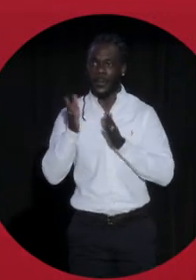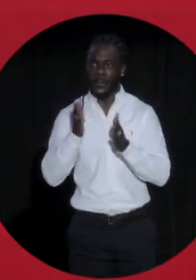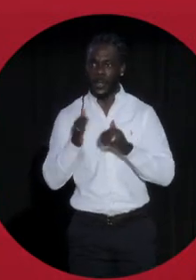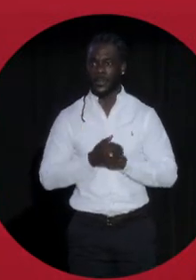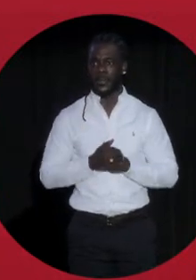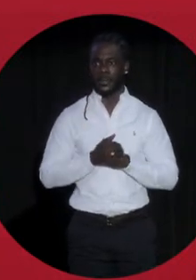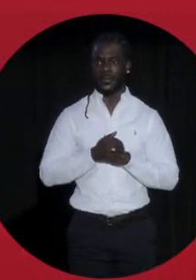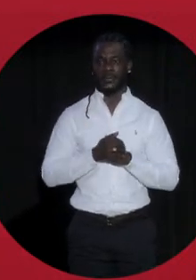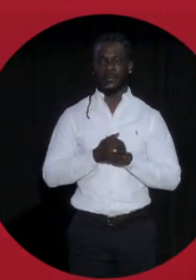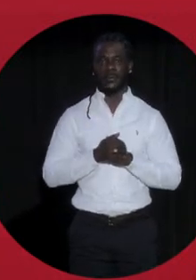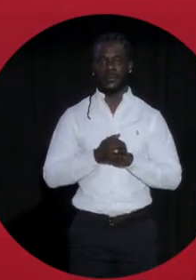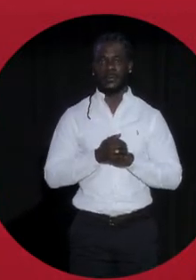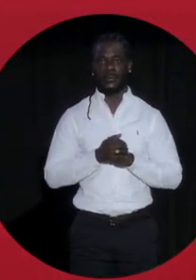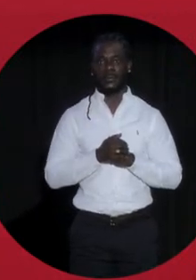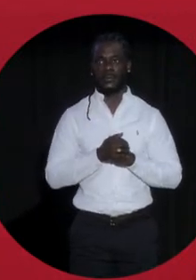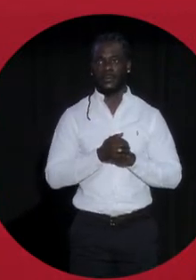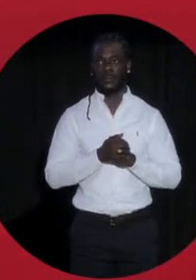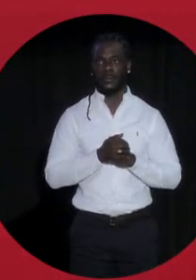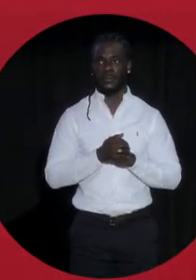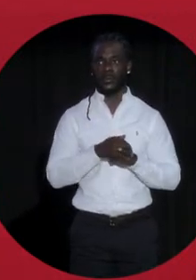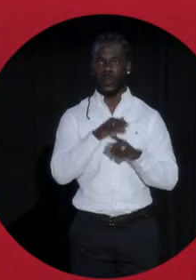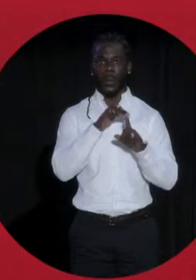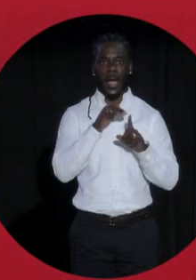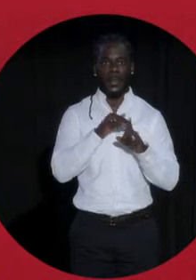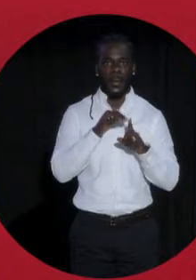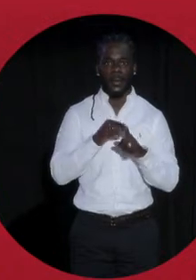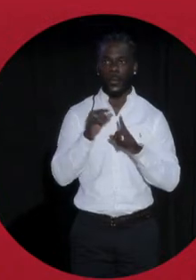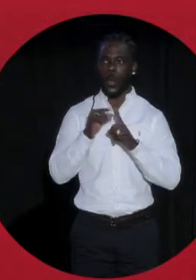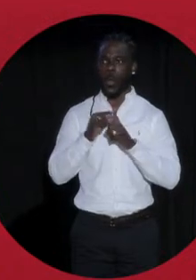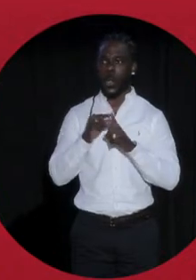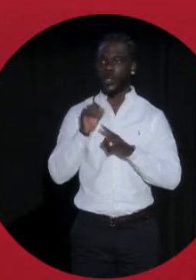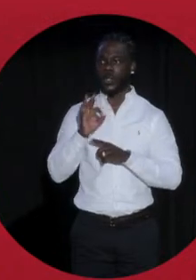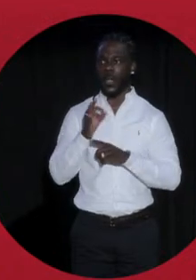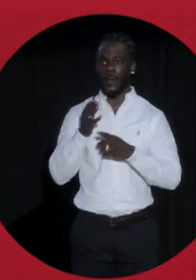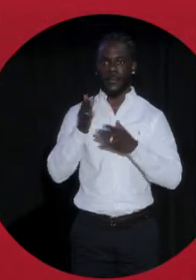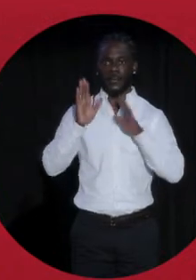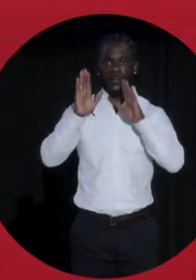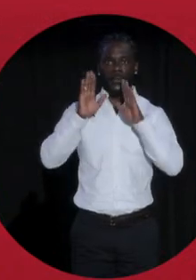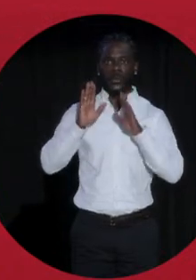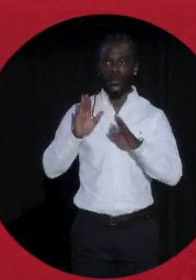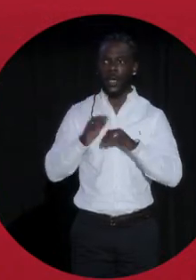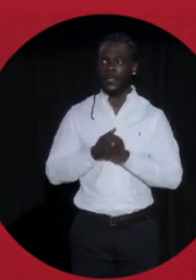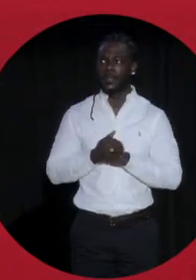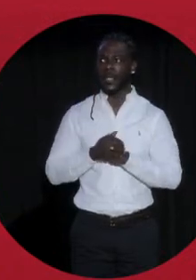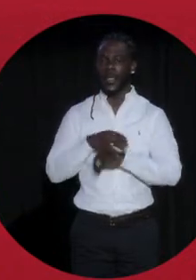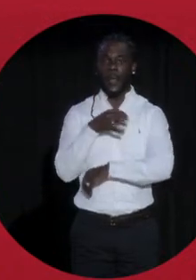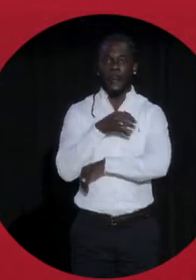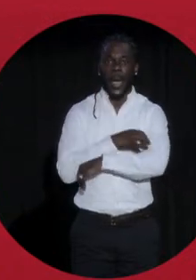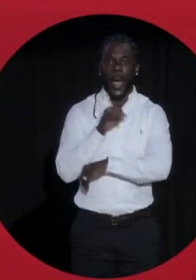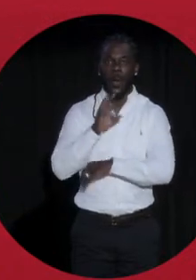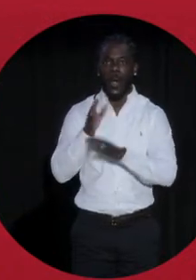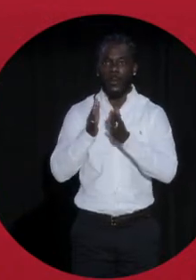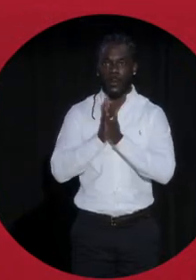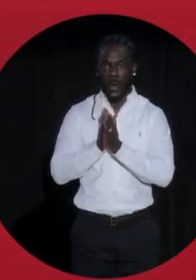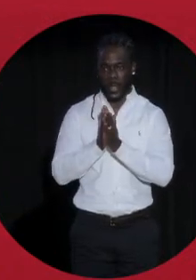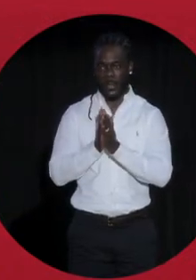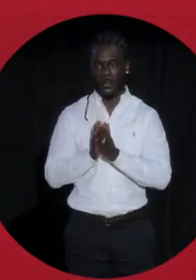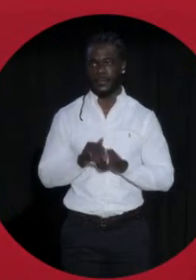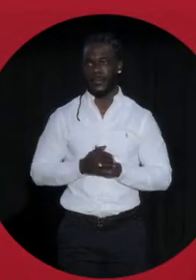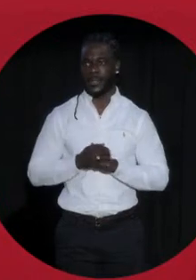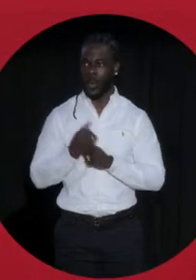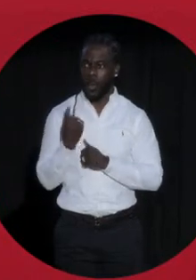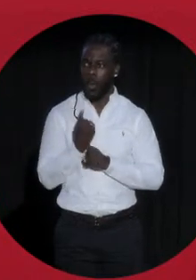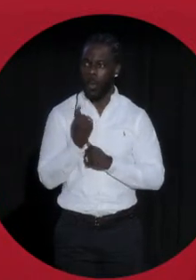Remind them as you speak to us now the words of the great theologian Howard Thurman, that the power of prayer is